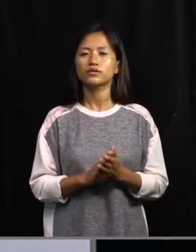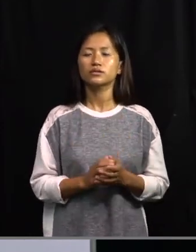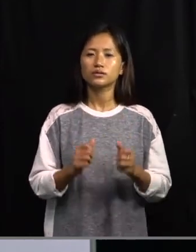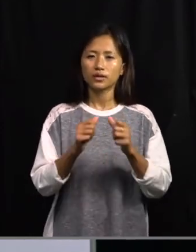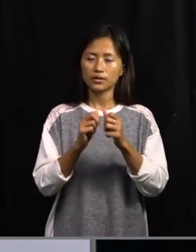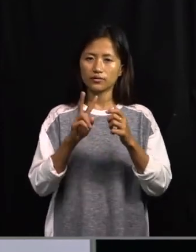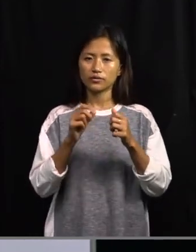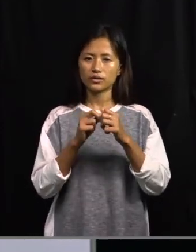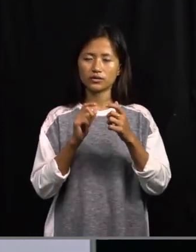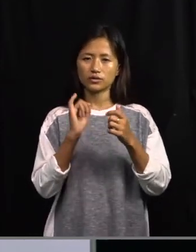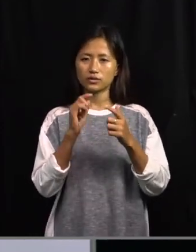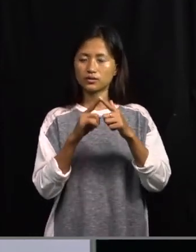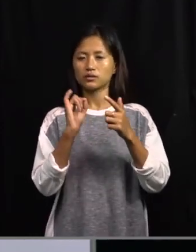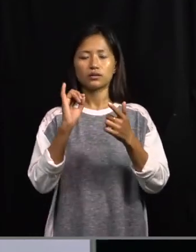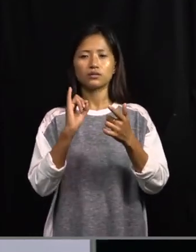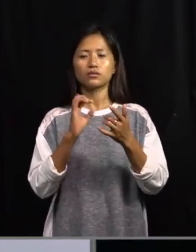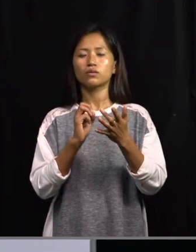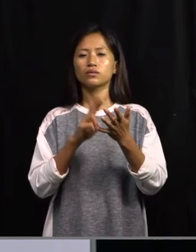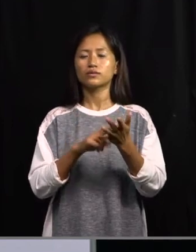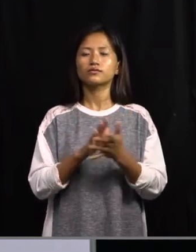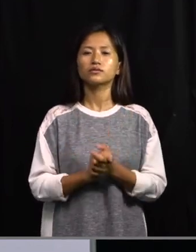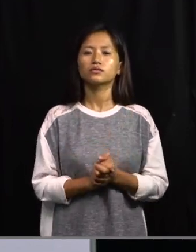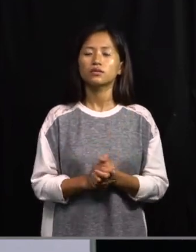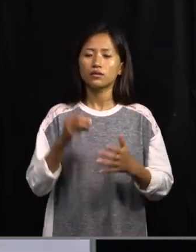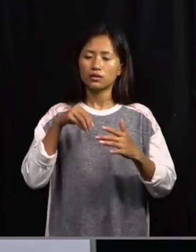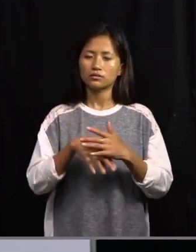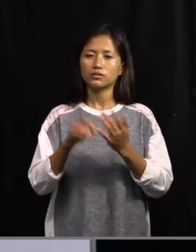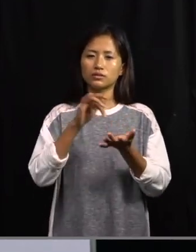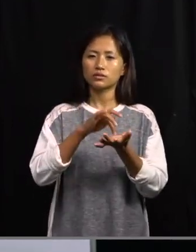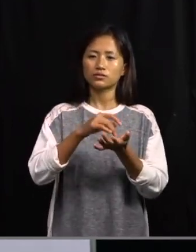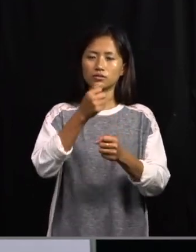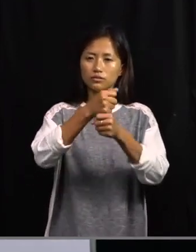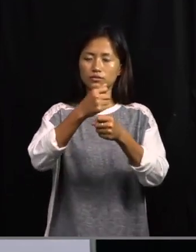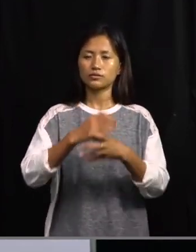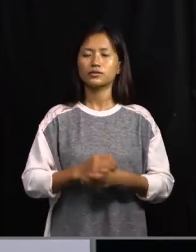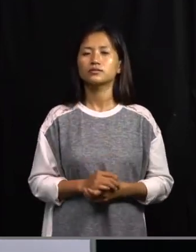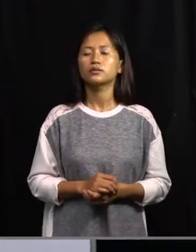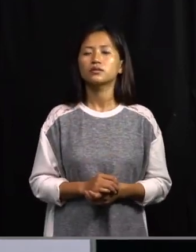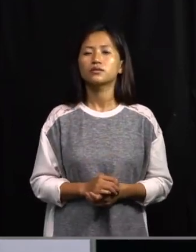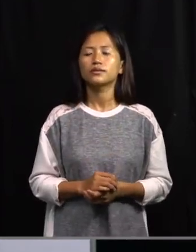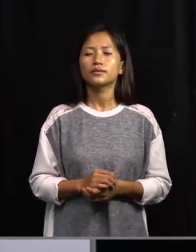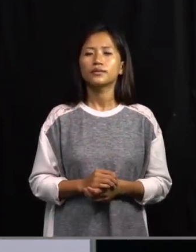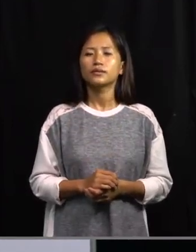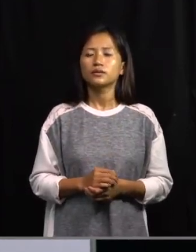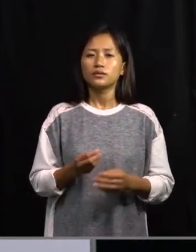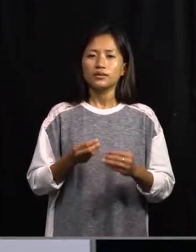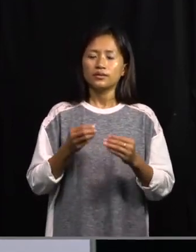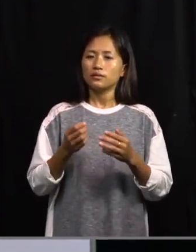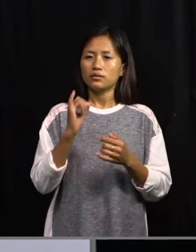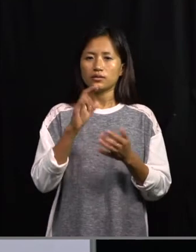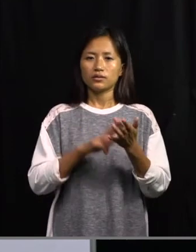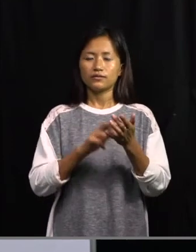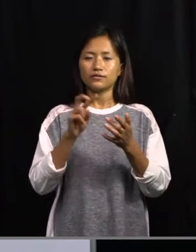aviation was also under central government, but slowly and gradually, because of this investment, it has gone very